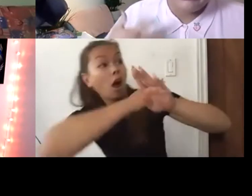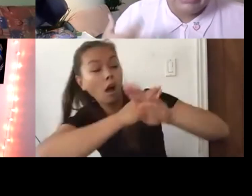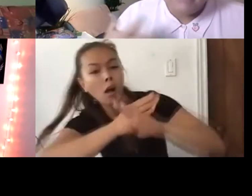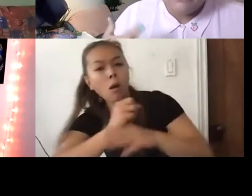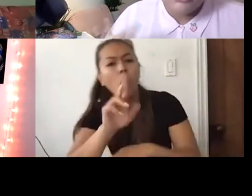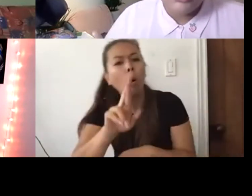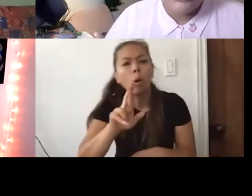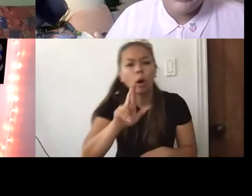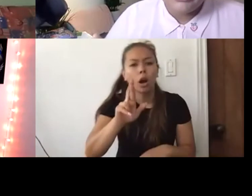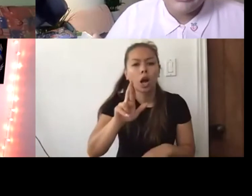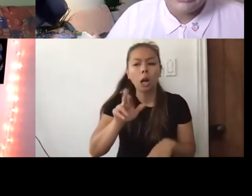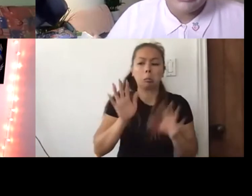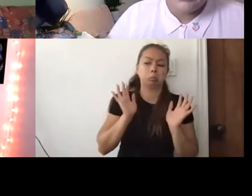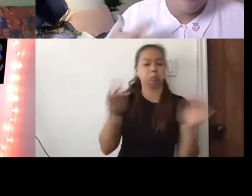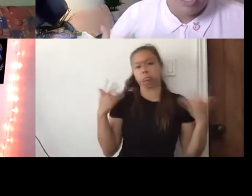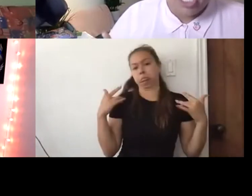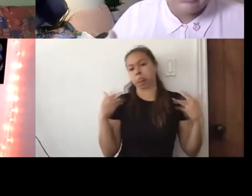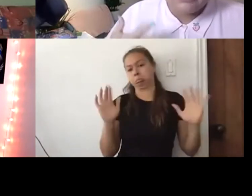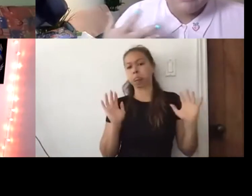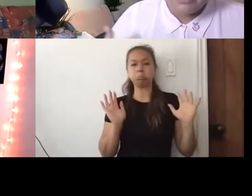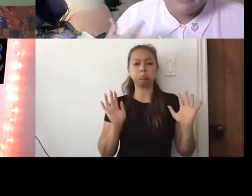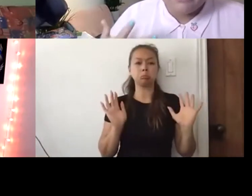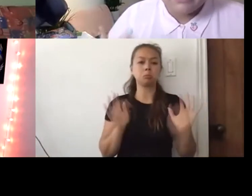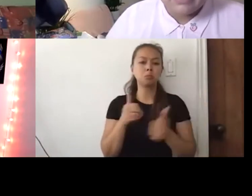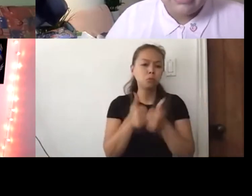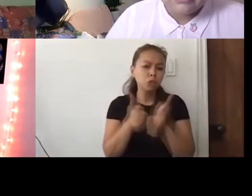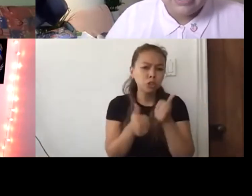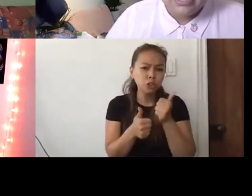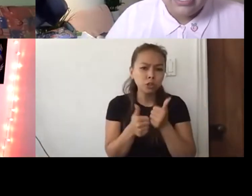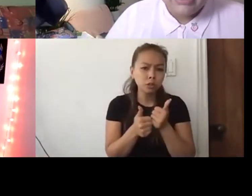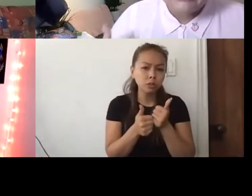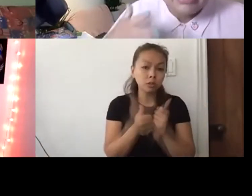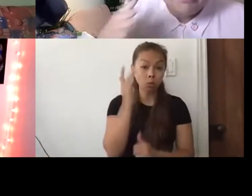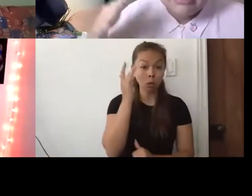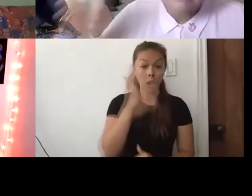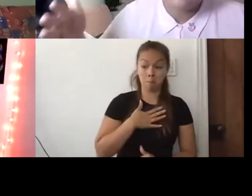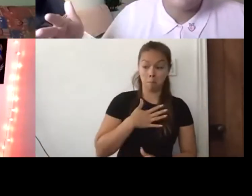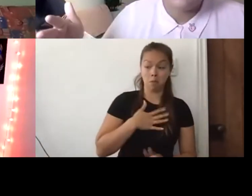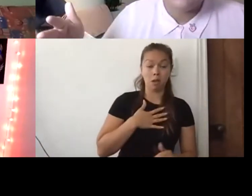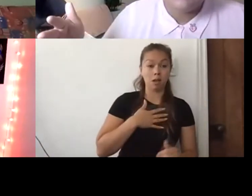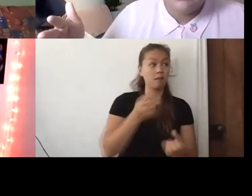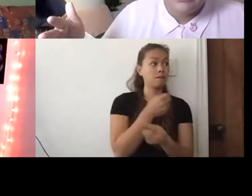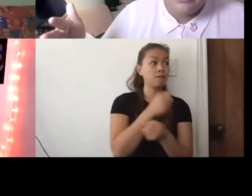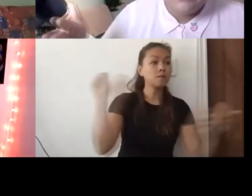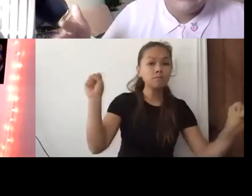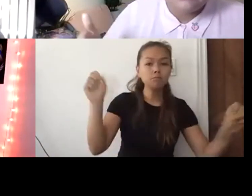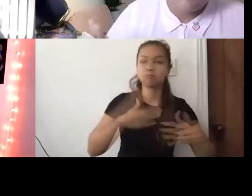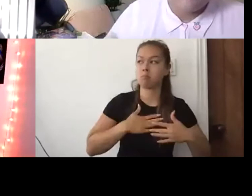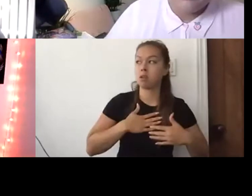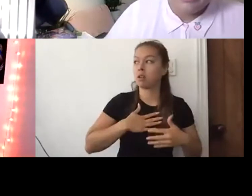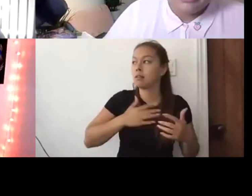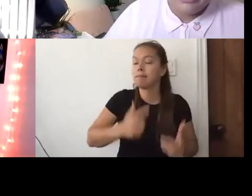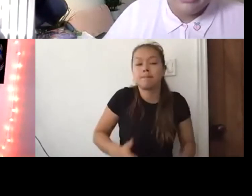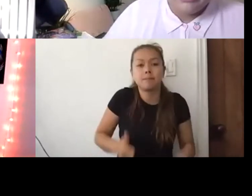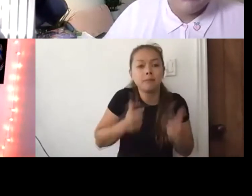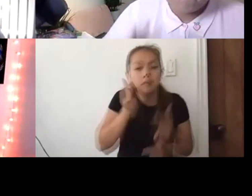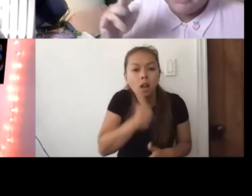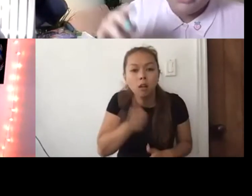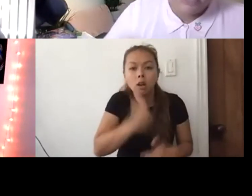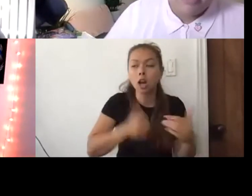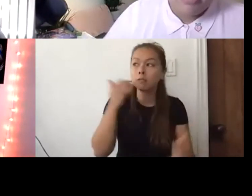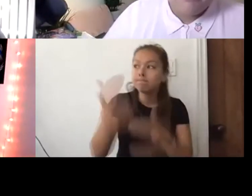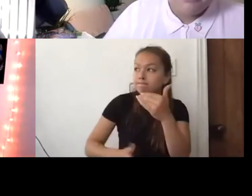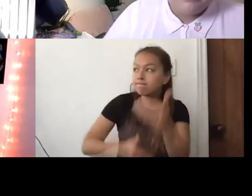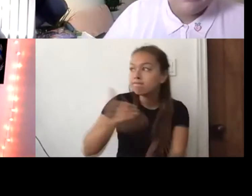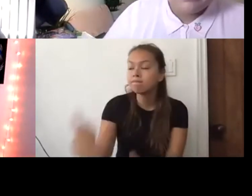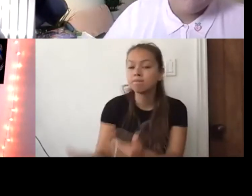my livelihood in a positive and meaningful sense is to be seen, than someone just being like, you